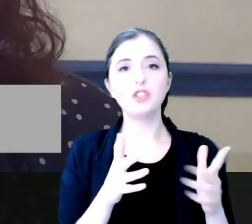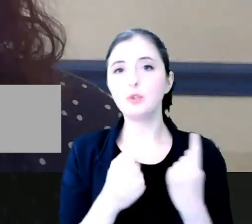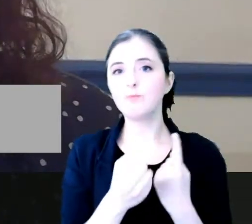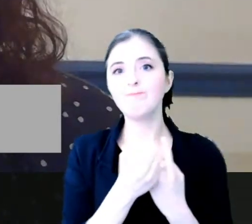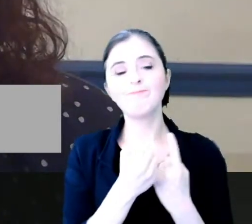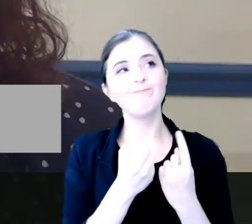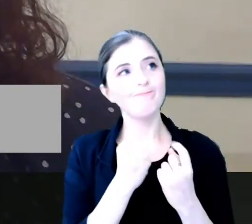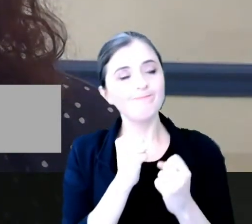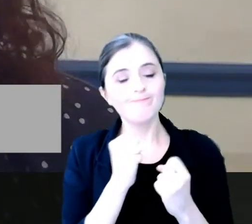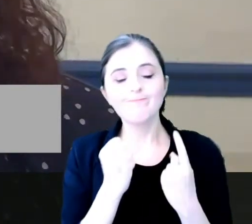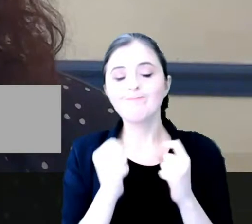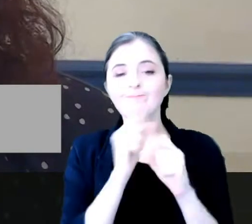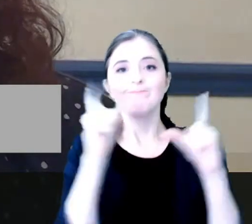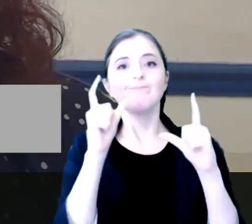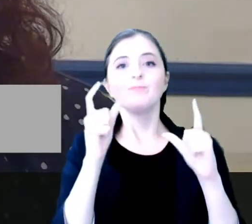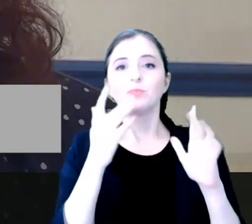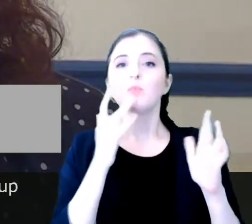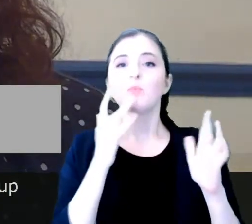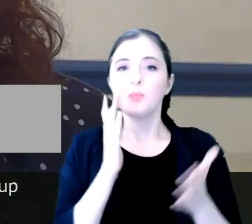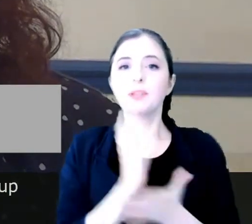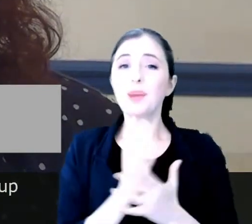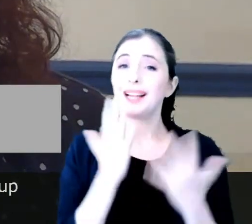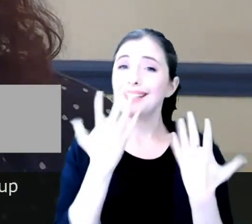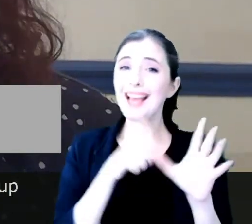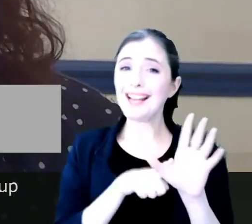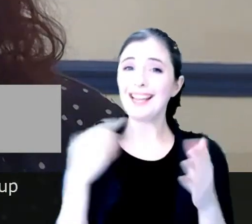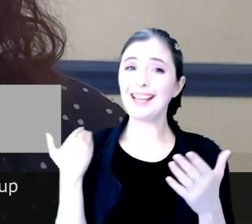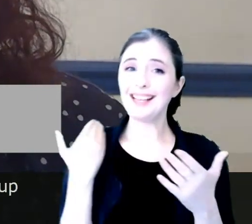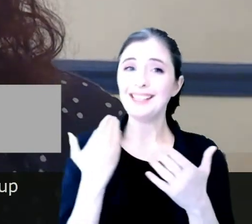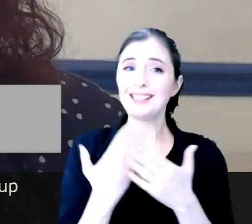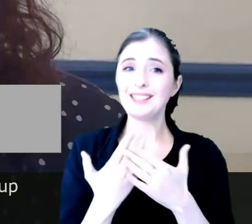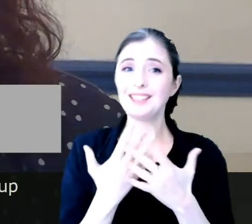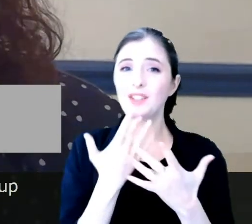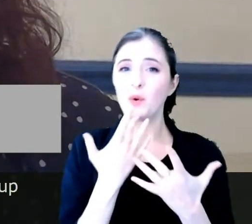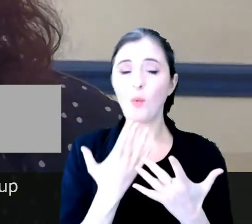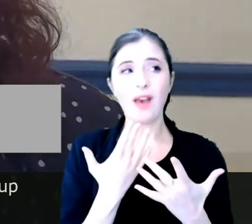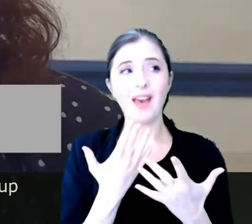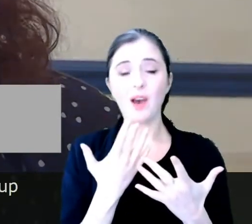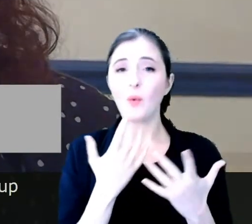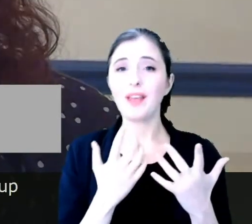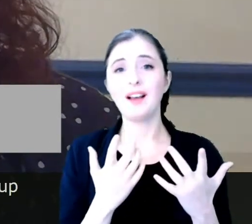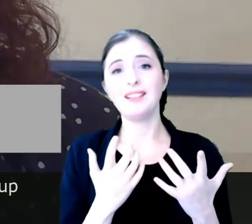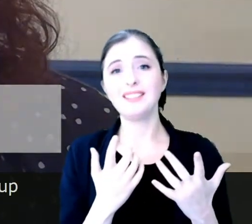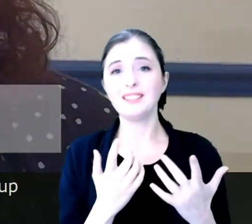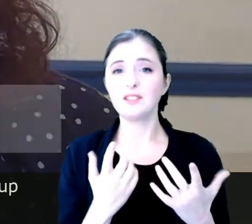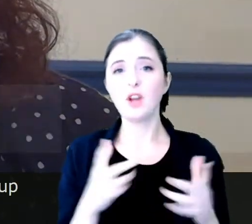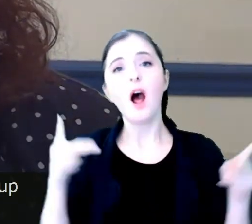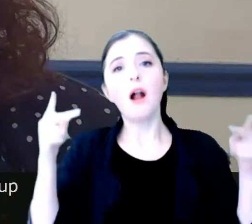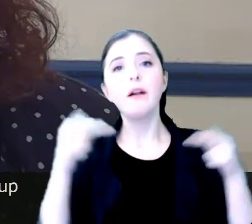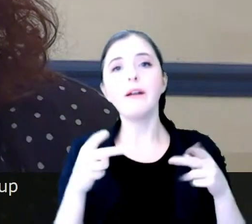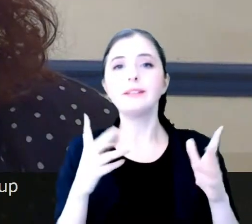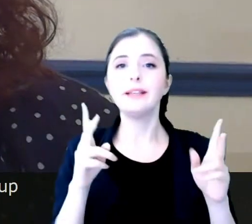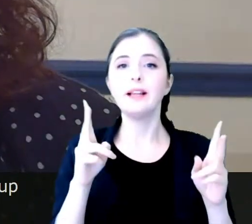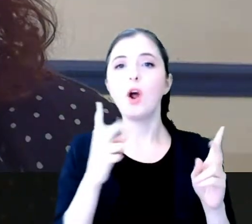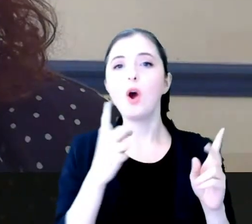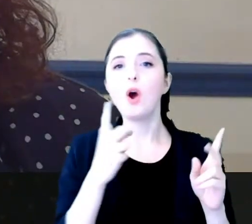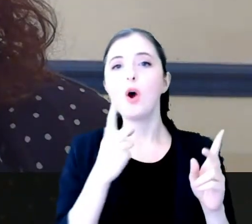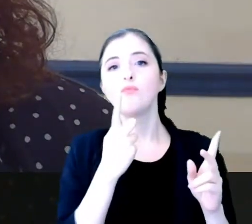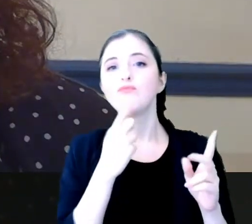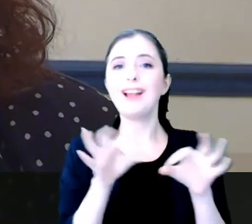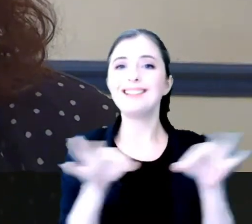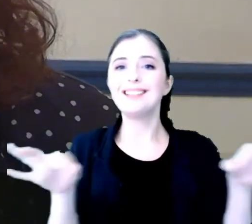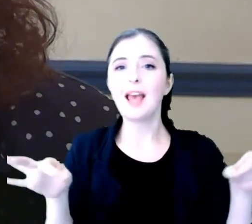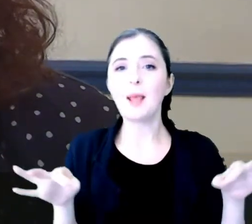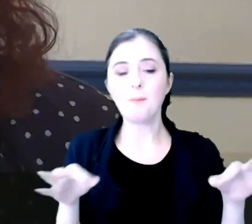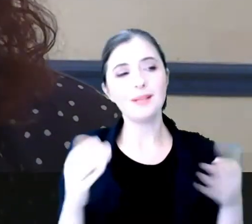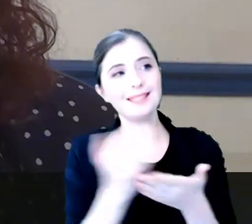had 10 years where we had a bonfire of the red tape was announced in 2010, and we have to understand a bonfire of red tape on health and